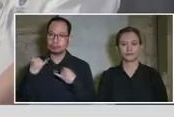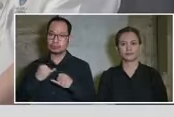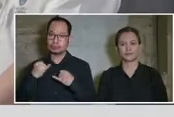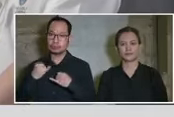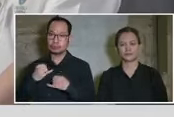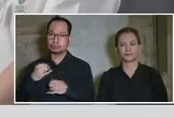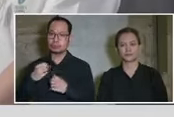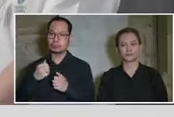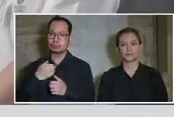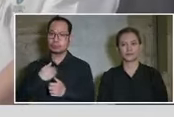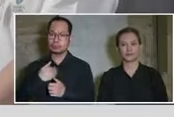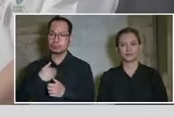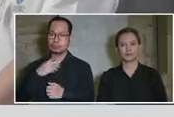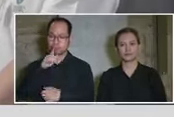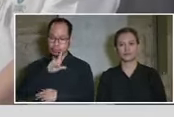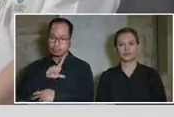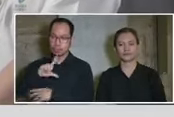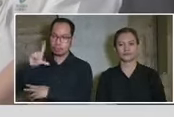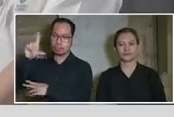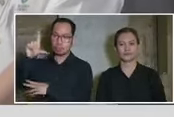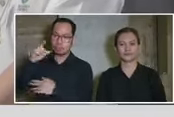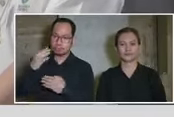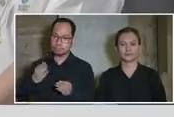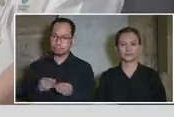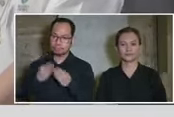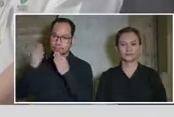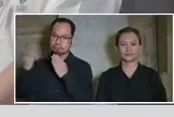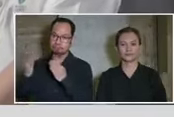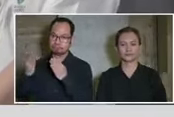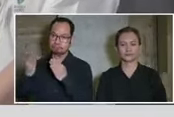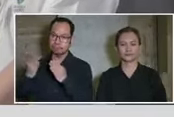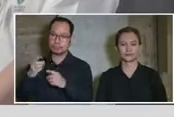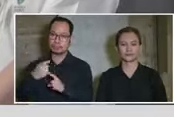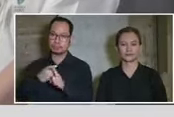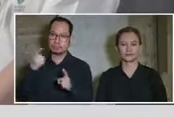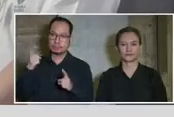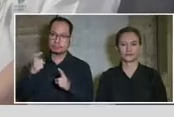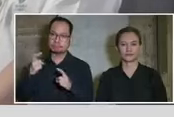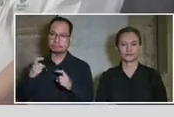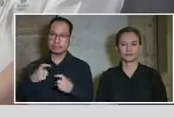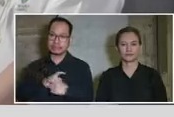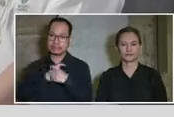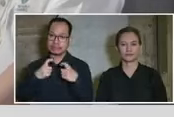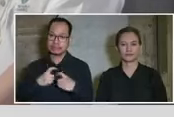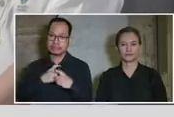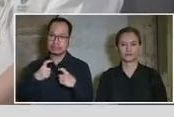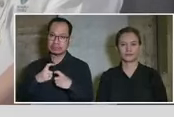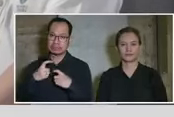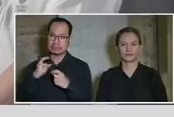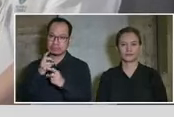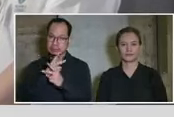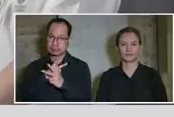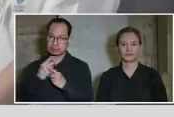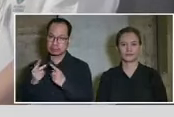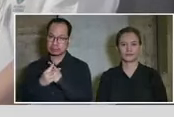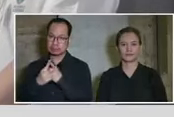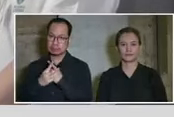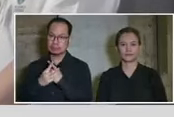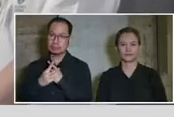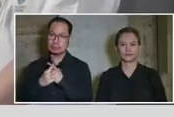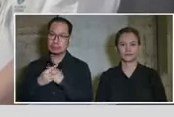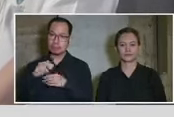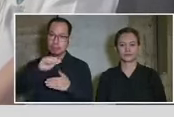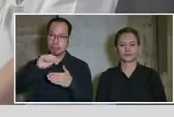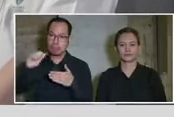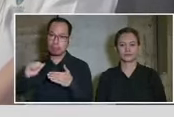over me. O Lord, you brought me up from the nether world. You preserved me from among